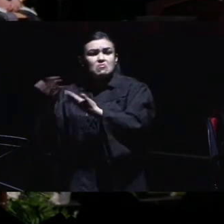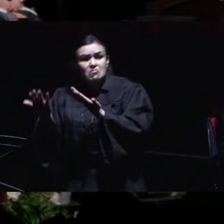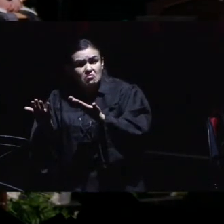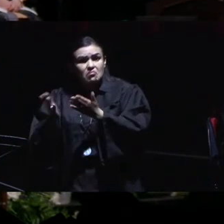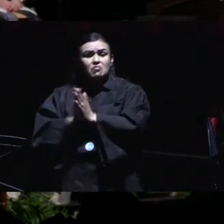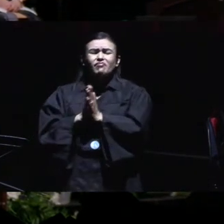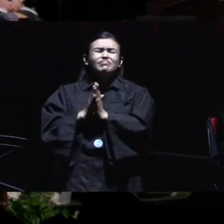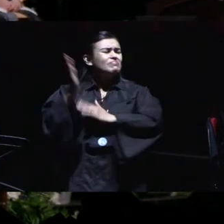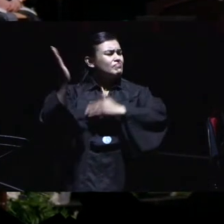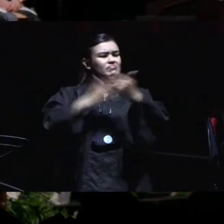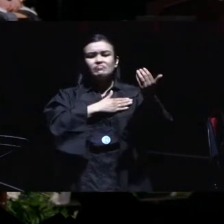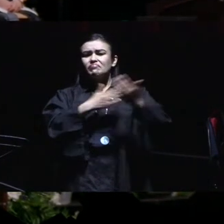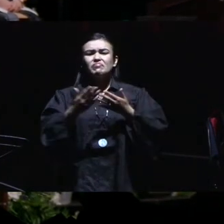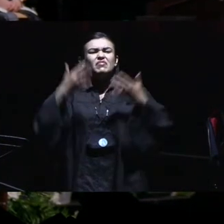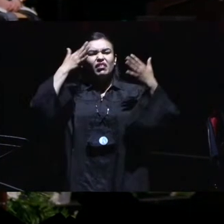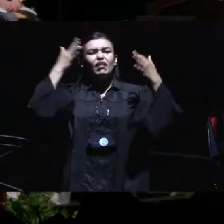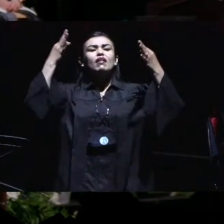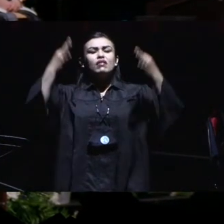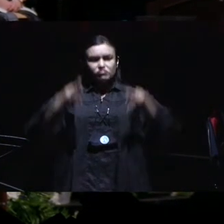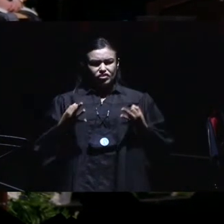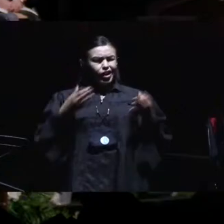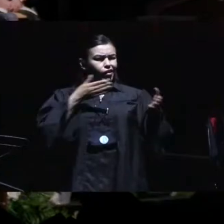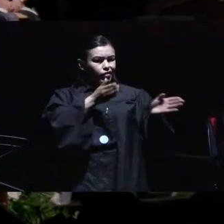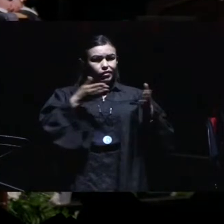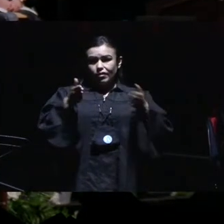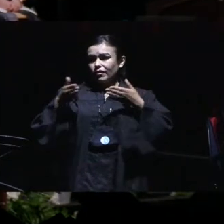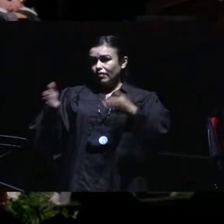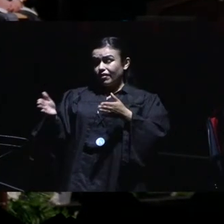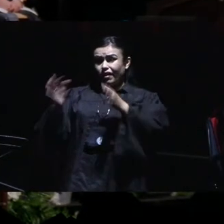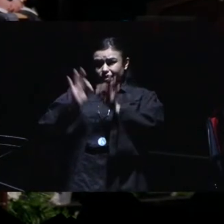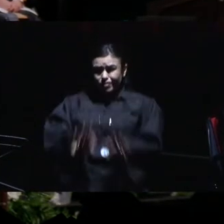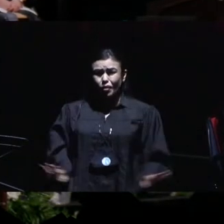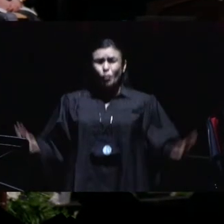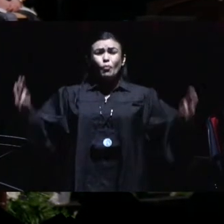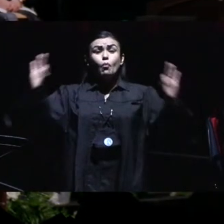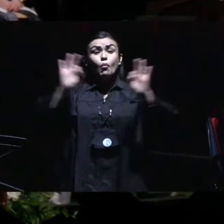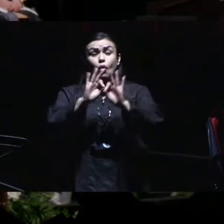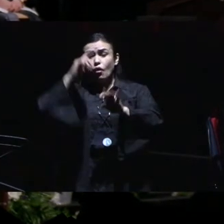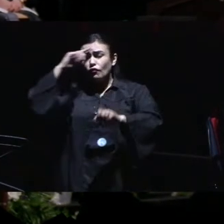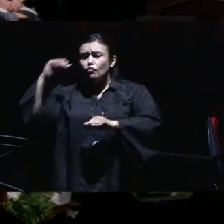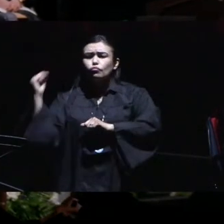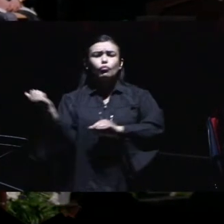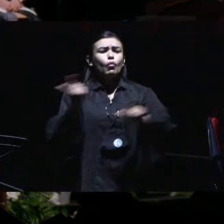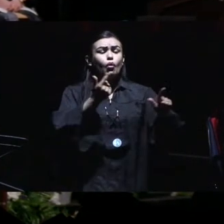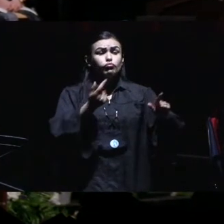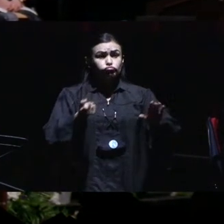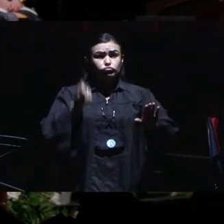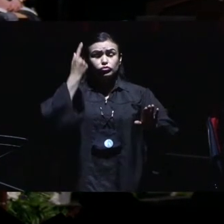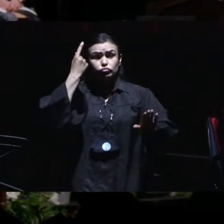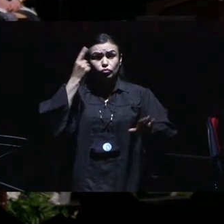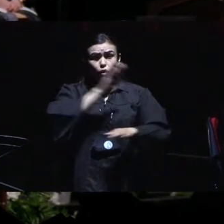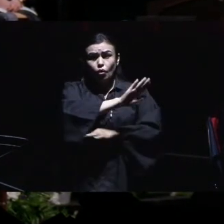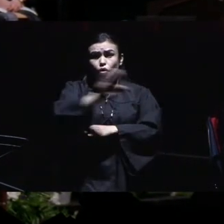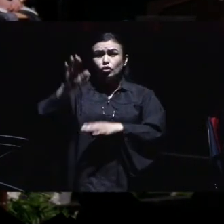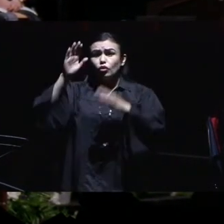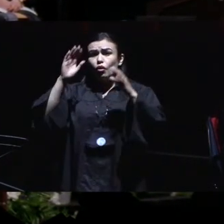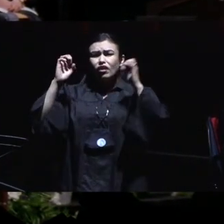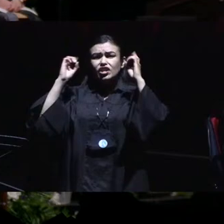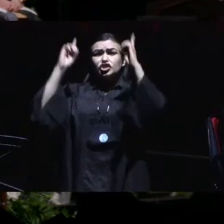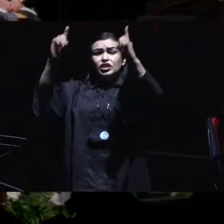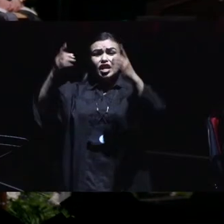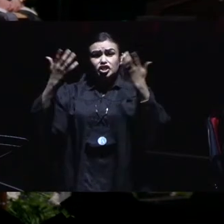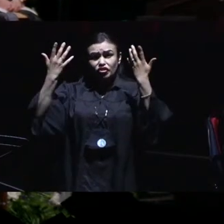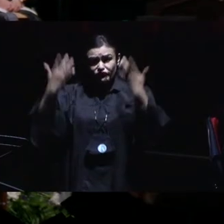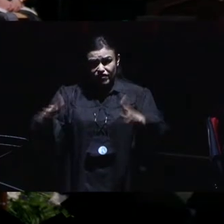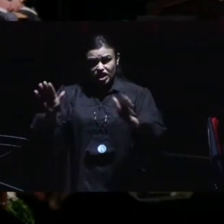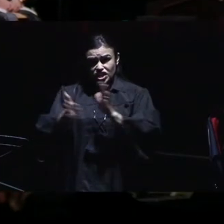here, it is important for all of you to know that your education does not end when you walk through the stage